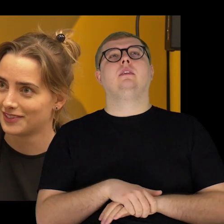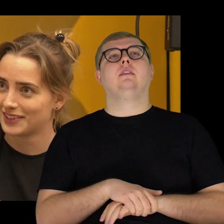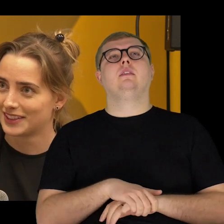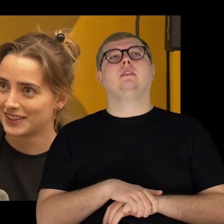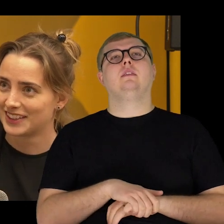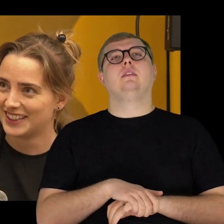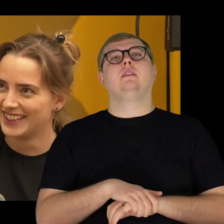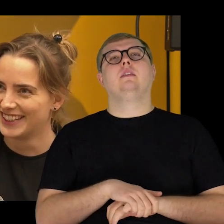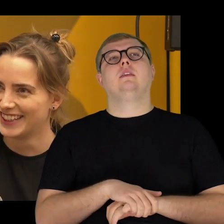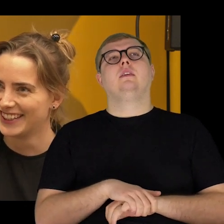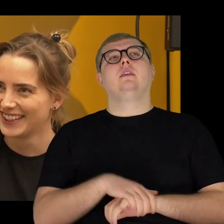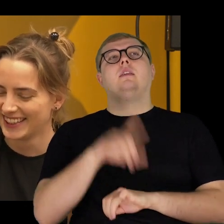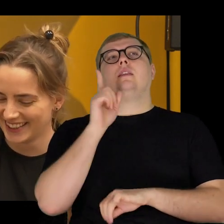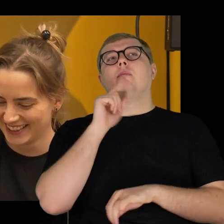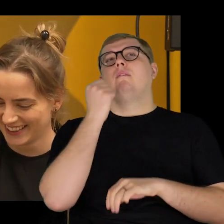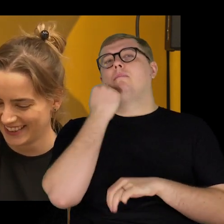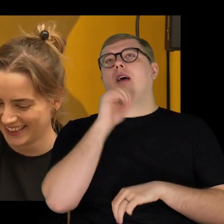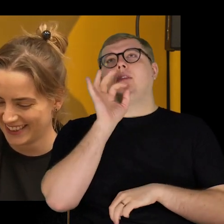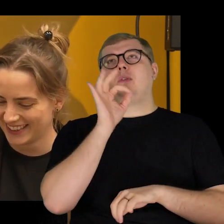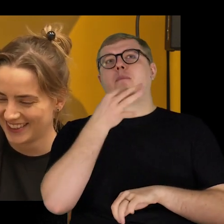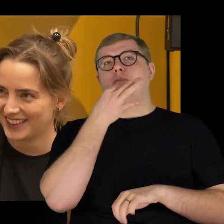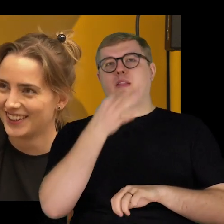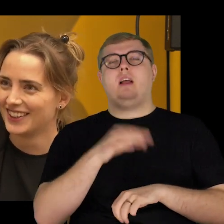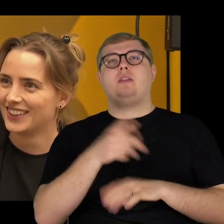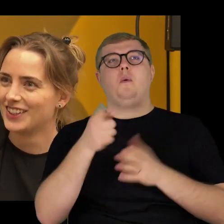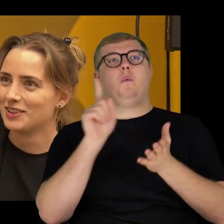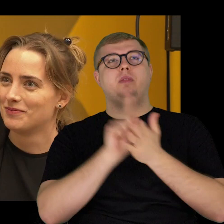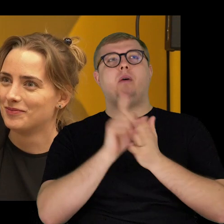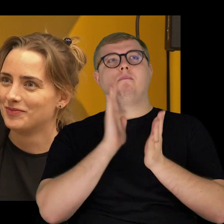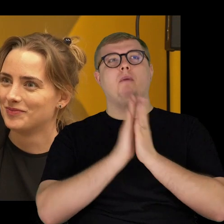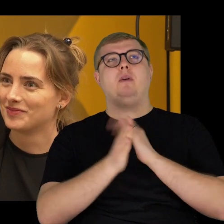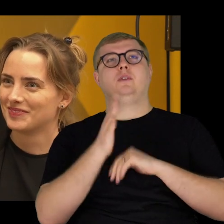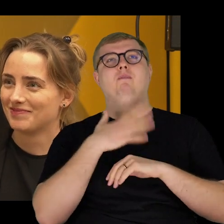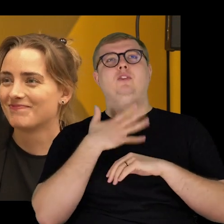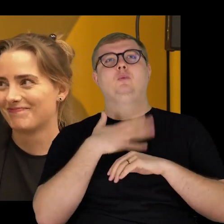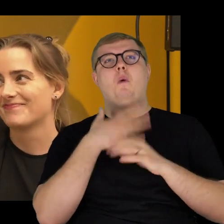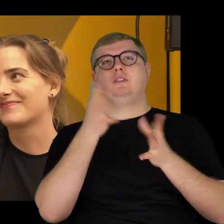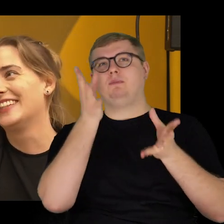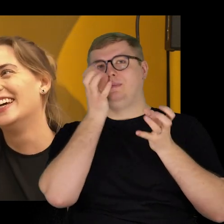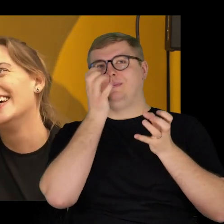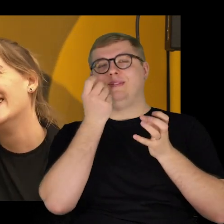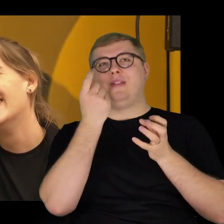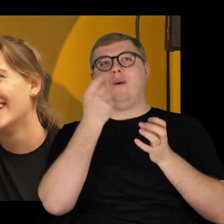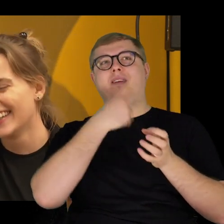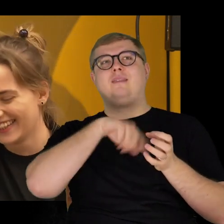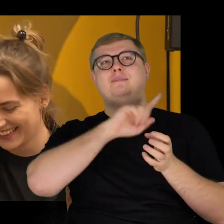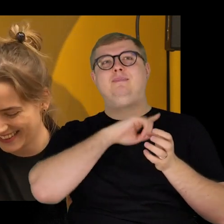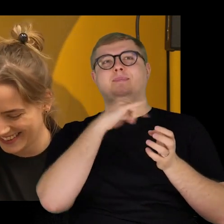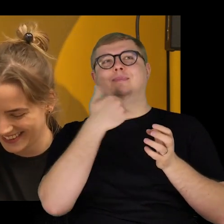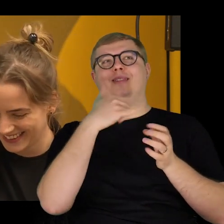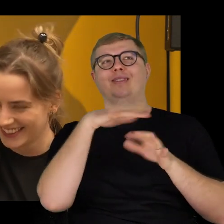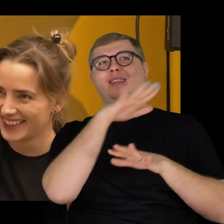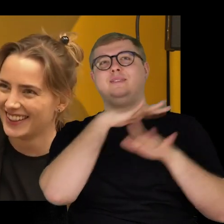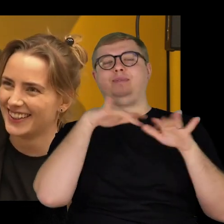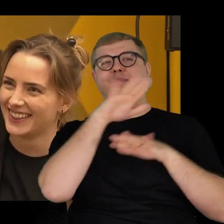Yes, really good question. And did you just sort of sense that between the three of us? Or no,